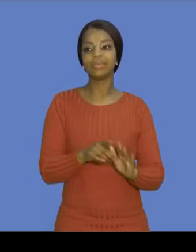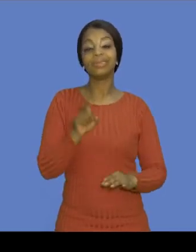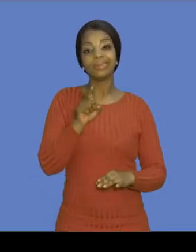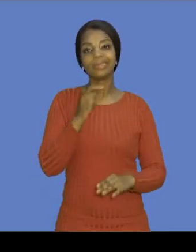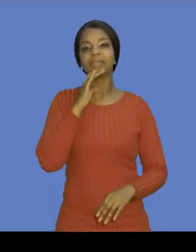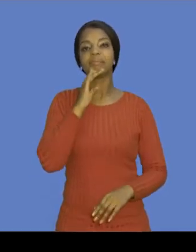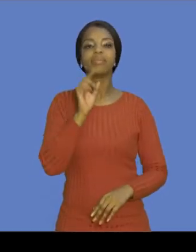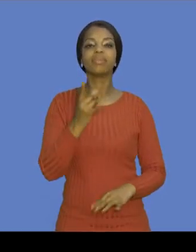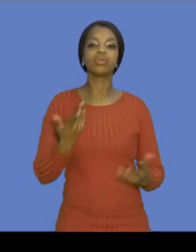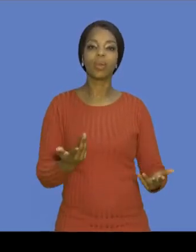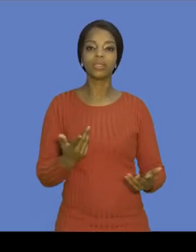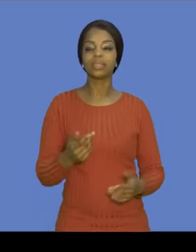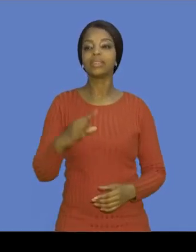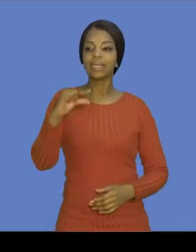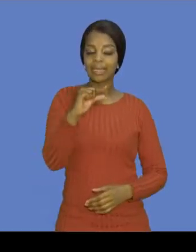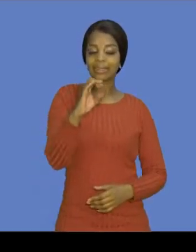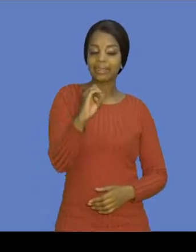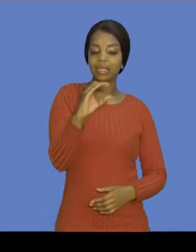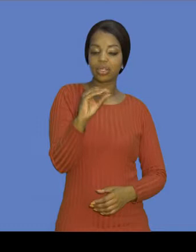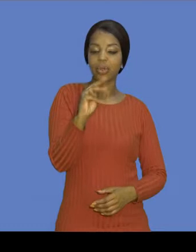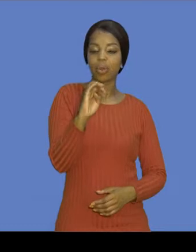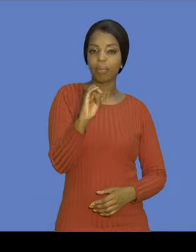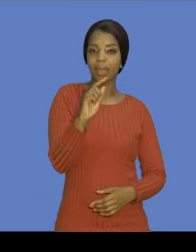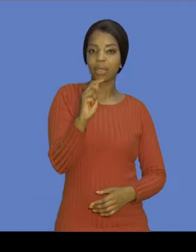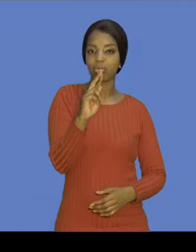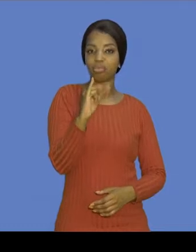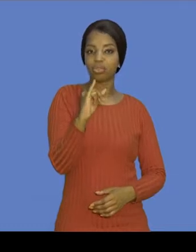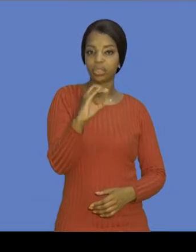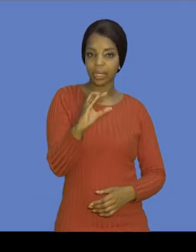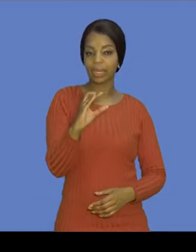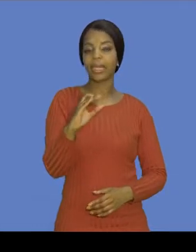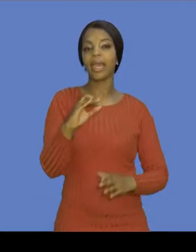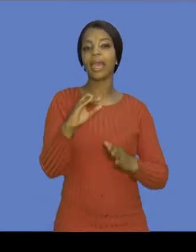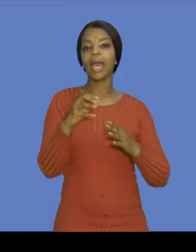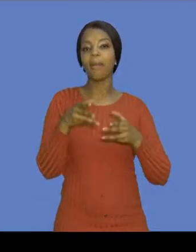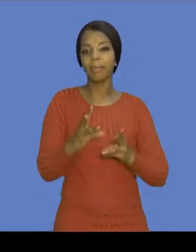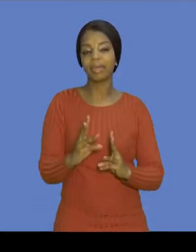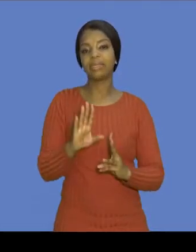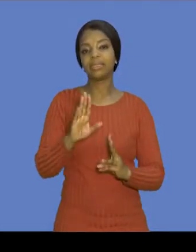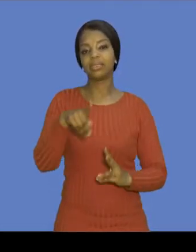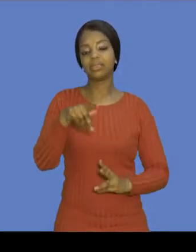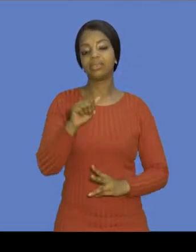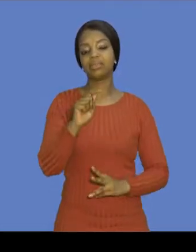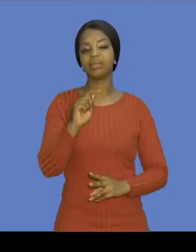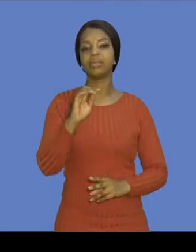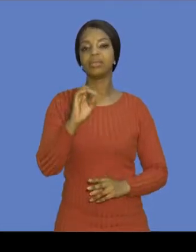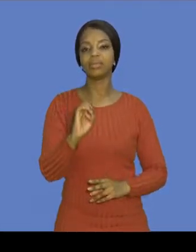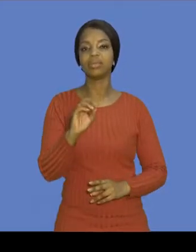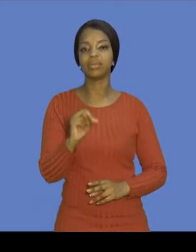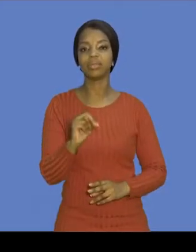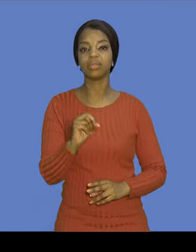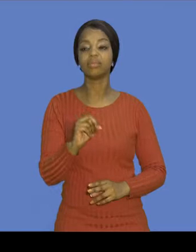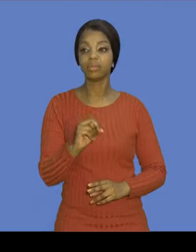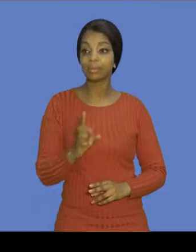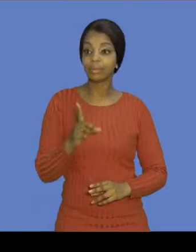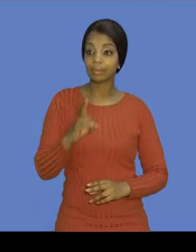a geometric pattern, which consequently means that this is then an exponential graph and also an